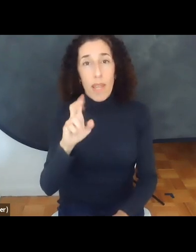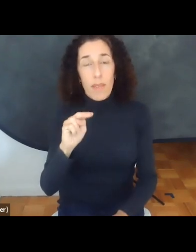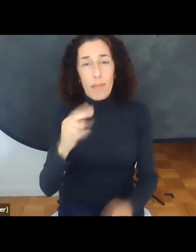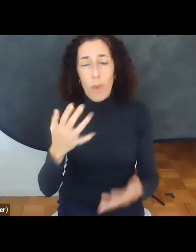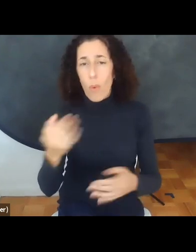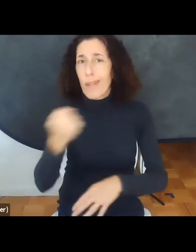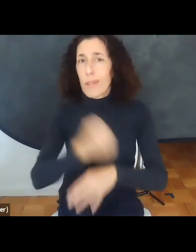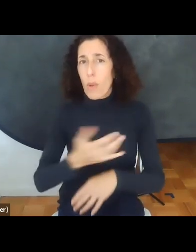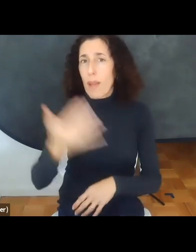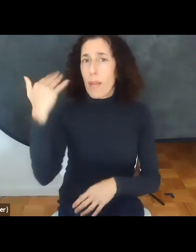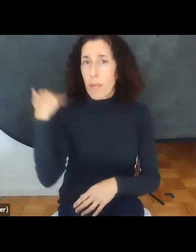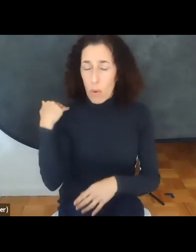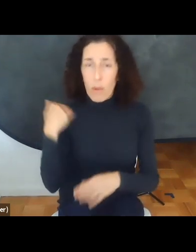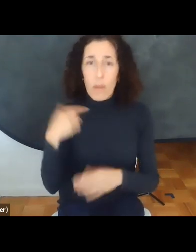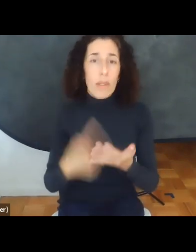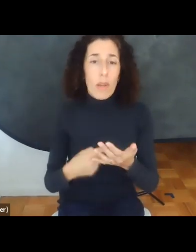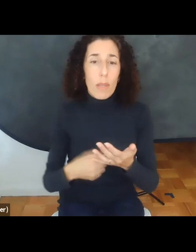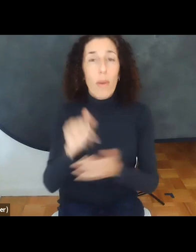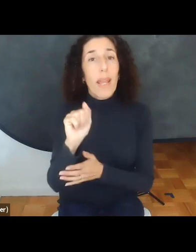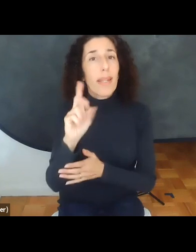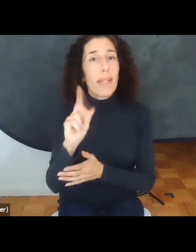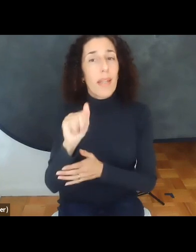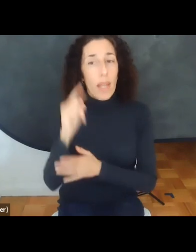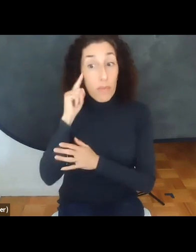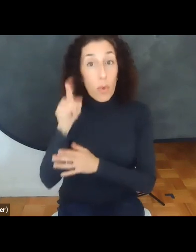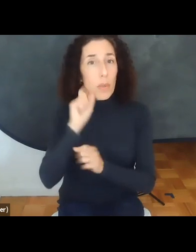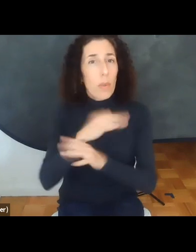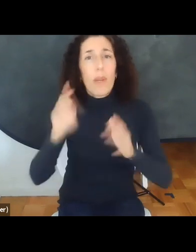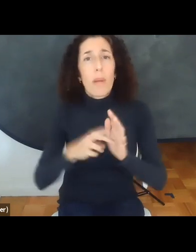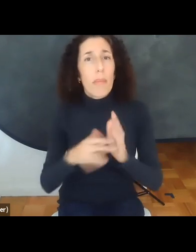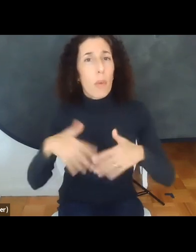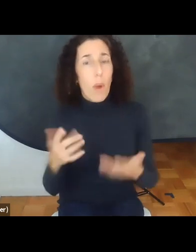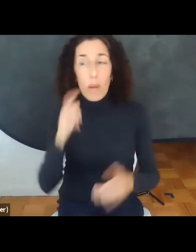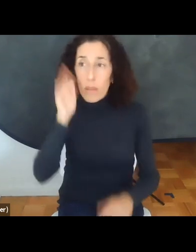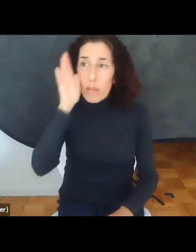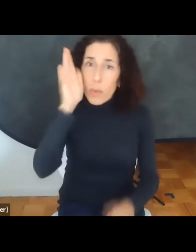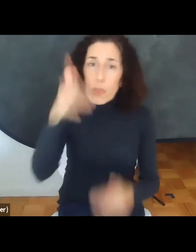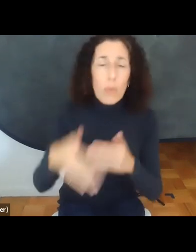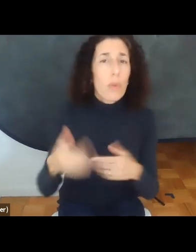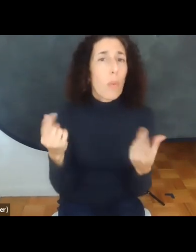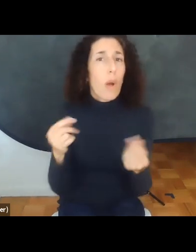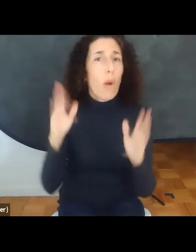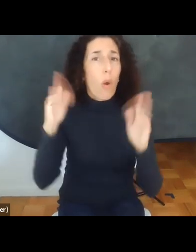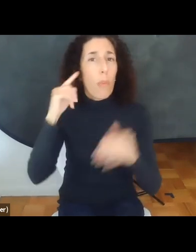them what the ADA meant to them and what they'd like to see going forward. Both Ricardo and Donna have had